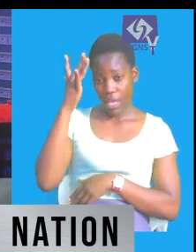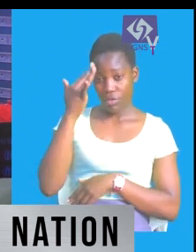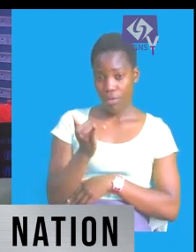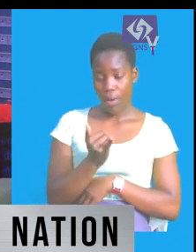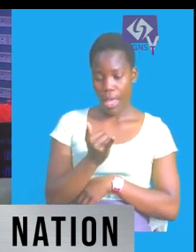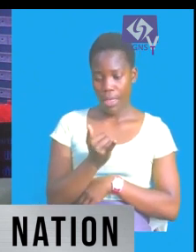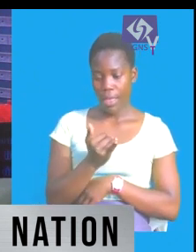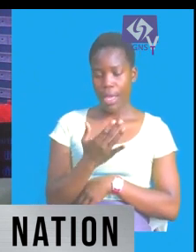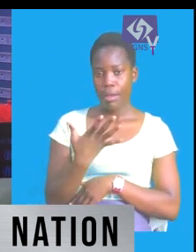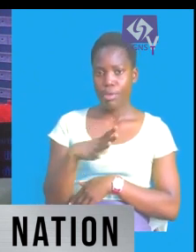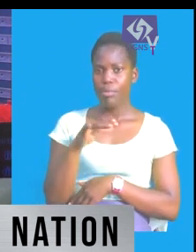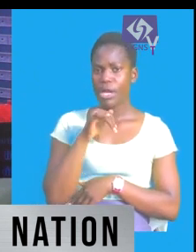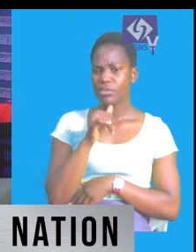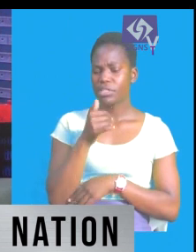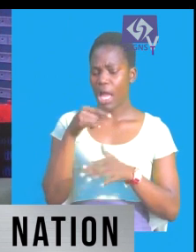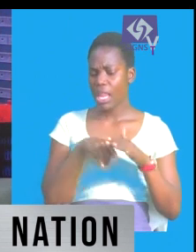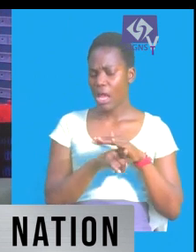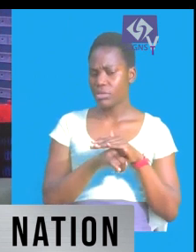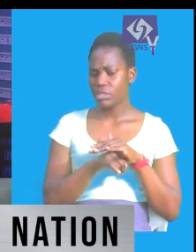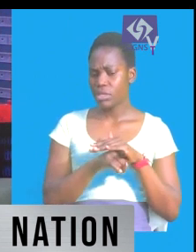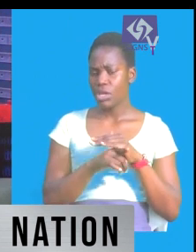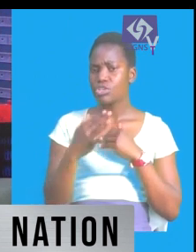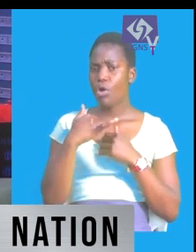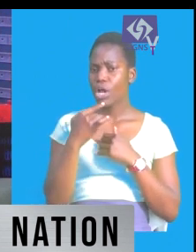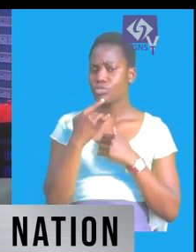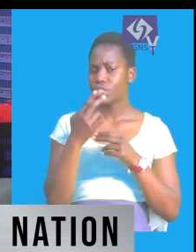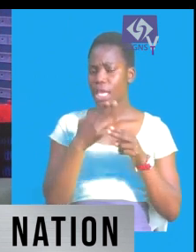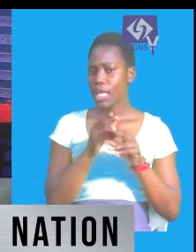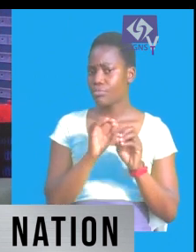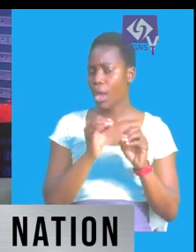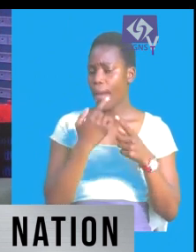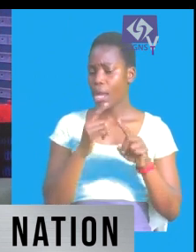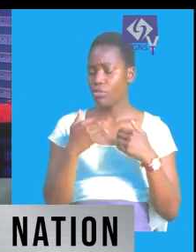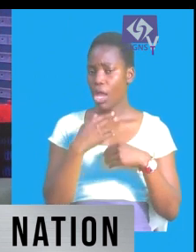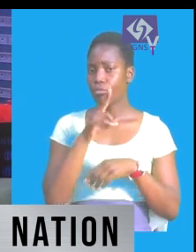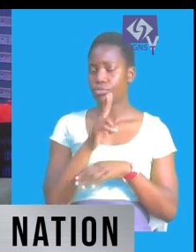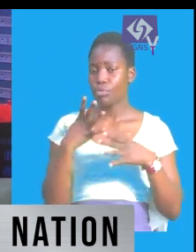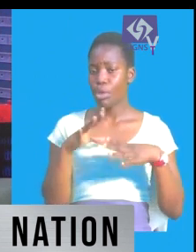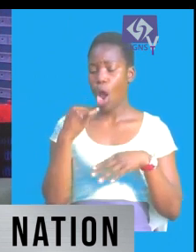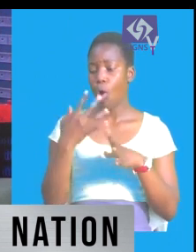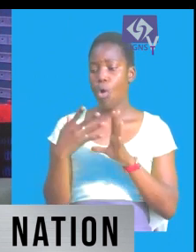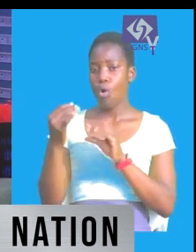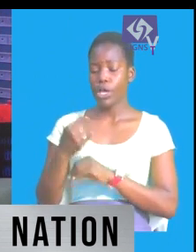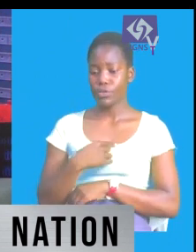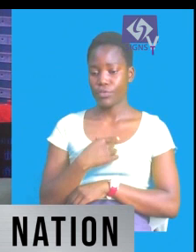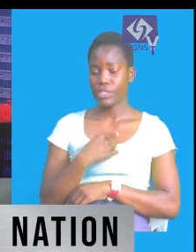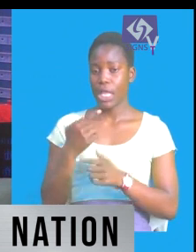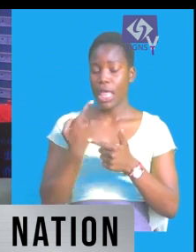nobody that is not allowed. I don't want to mention names, but there are 2 people who went to see him and they got